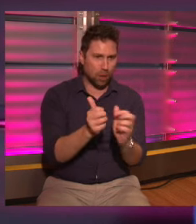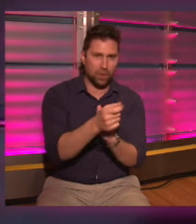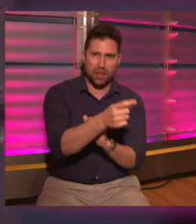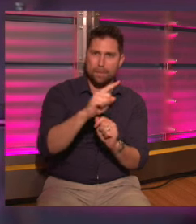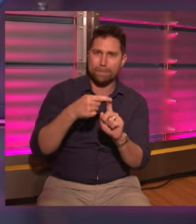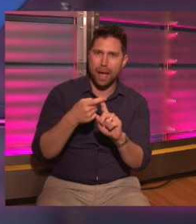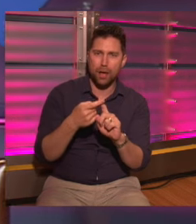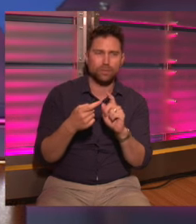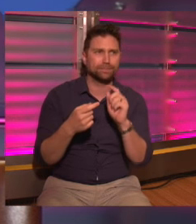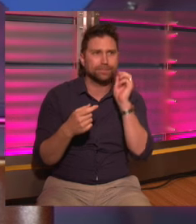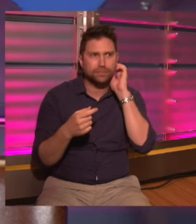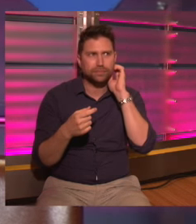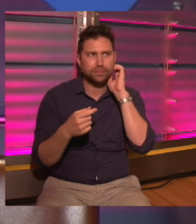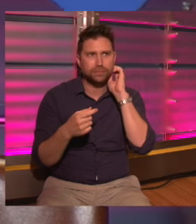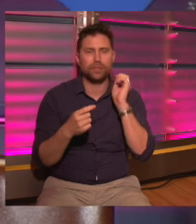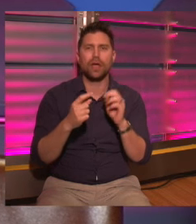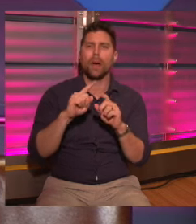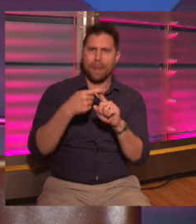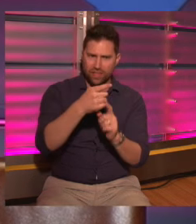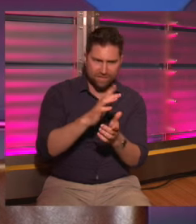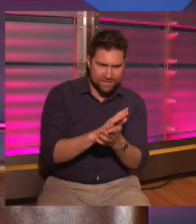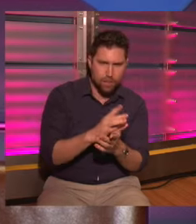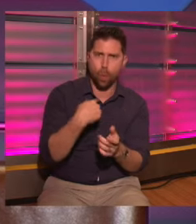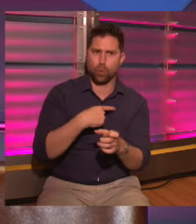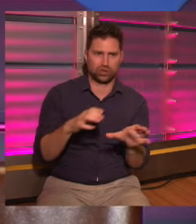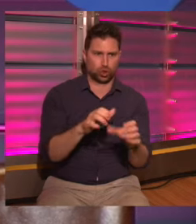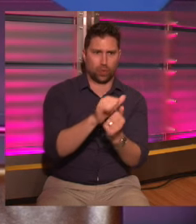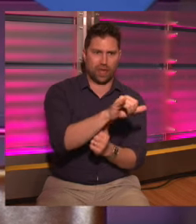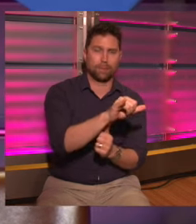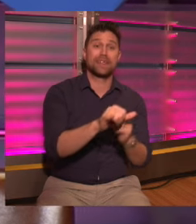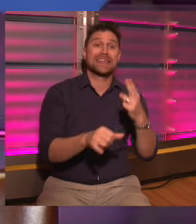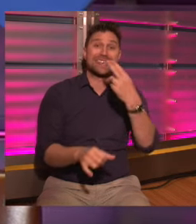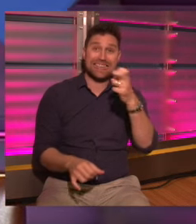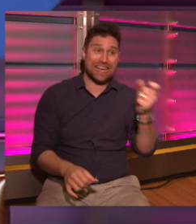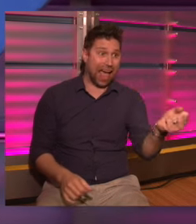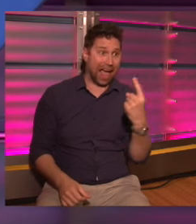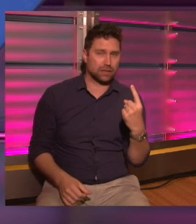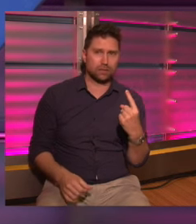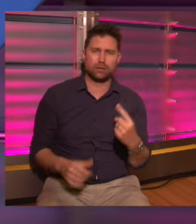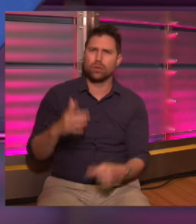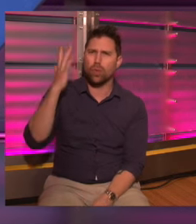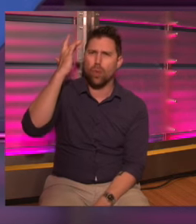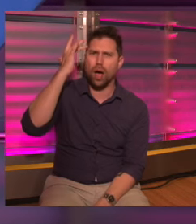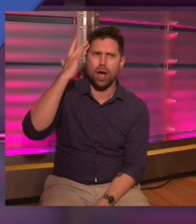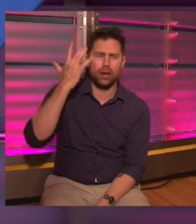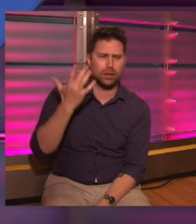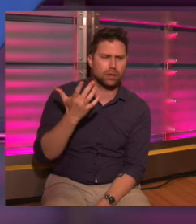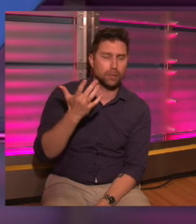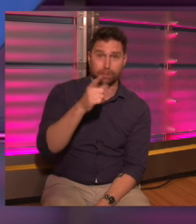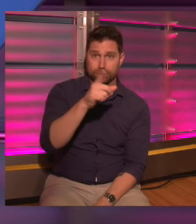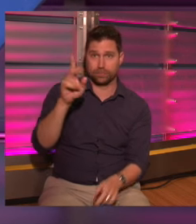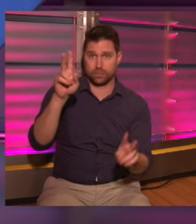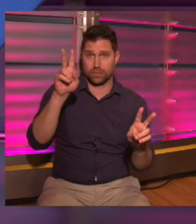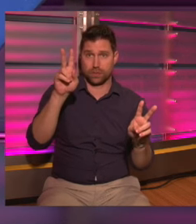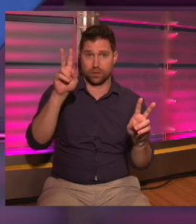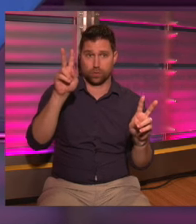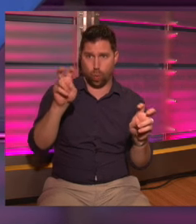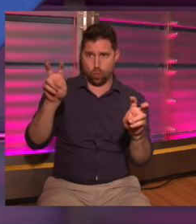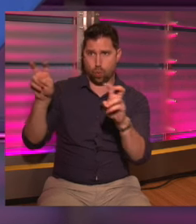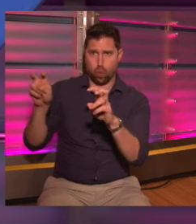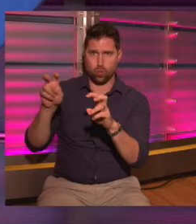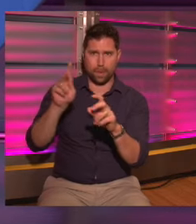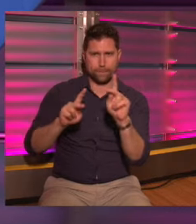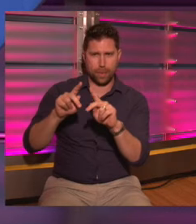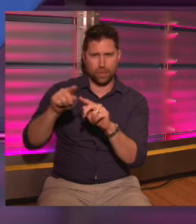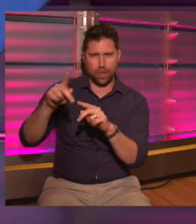about, about the film and what we're doing with it, and he asked us, you know, why he was quoting people in the political